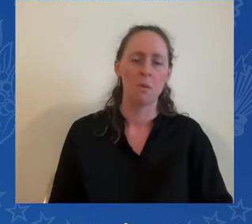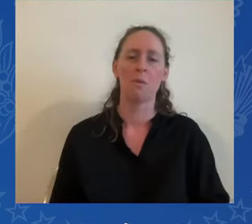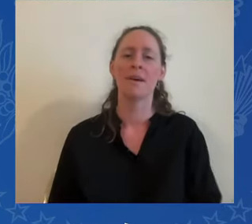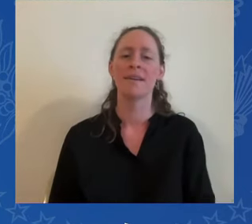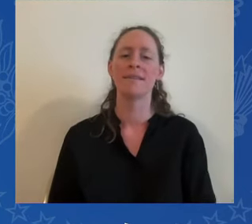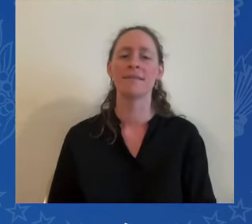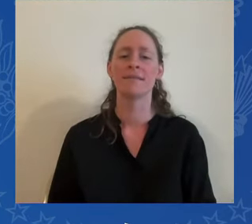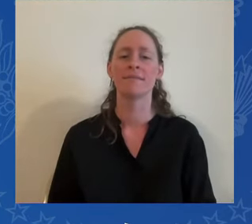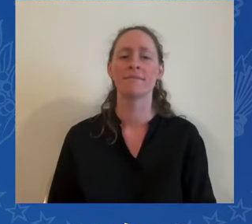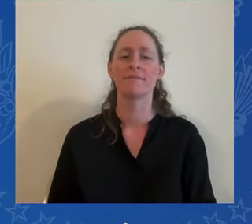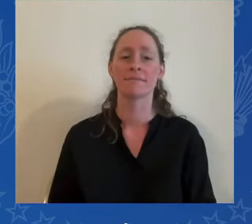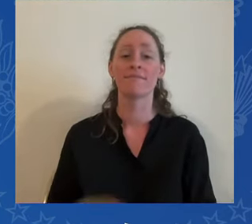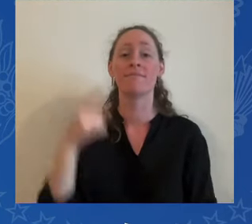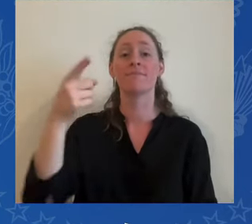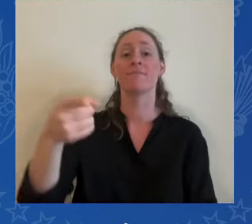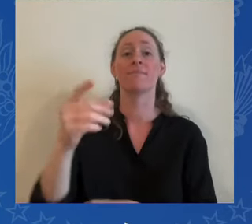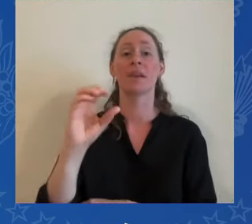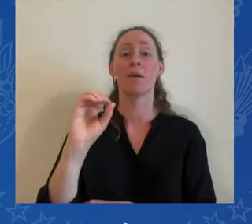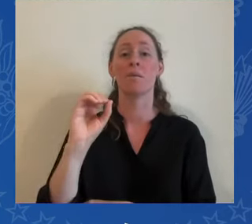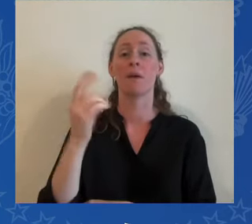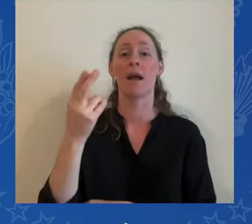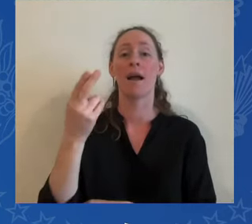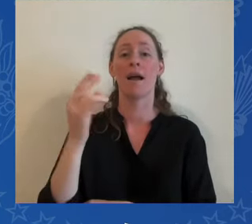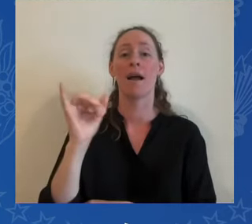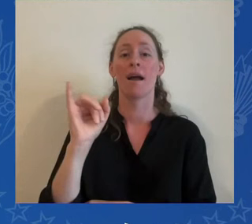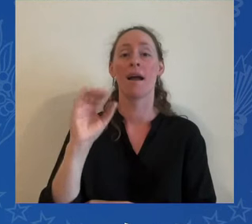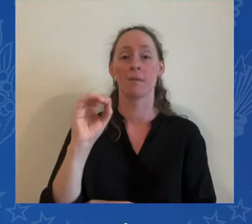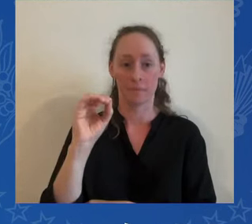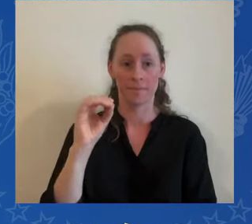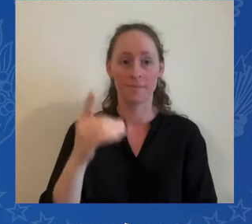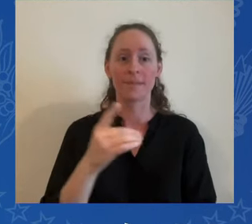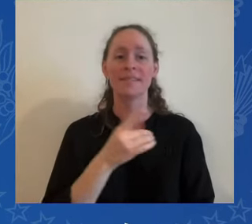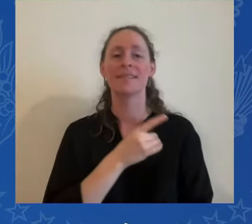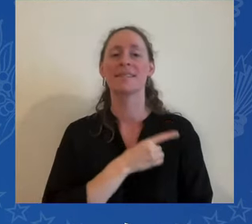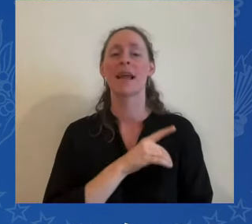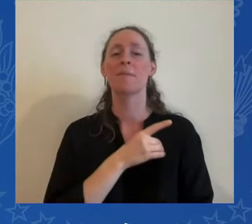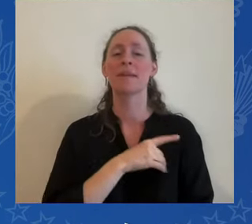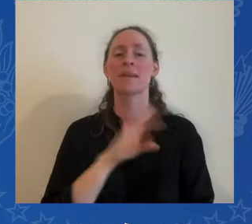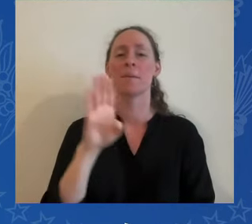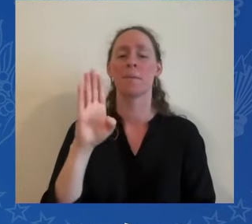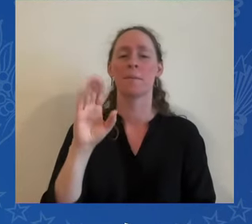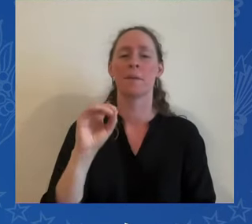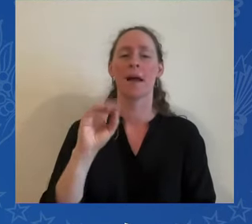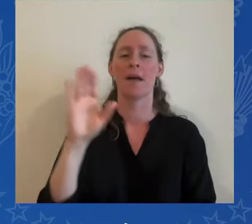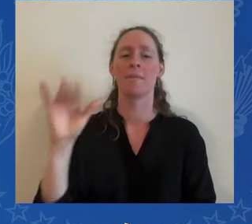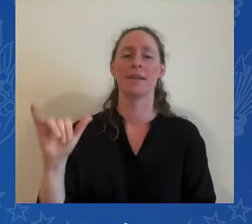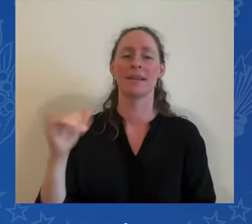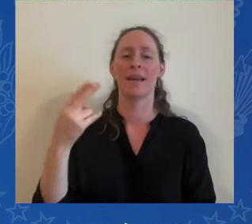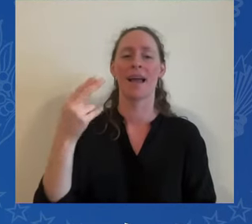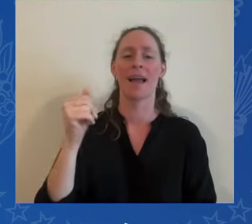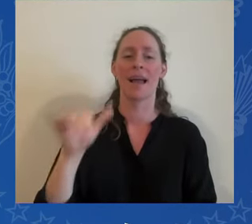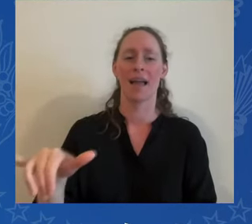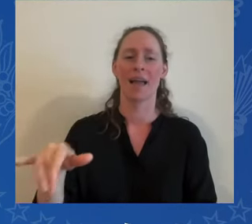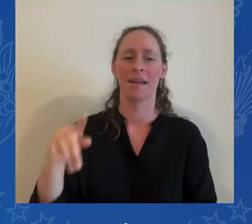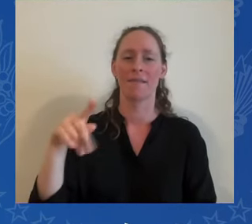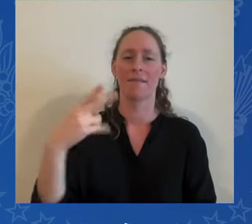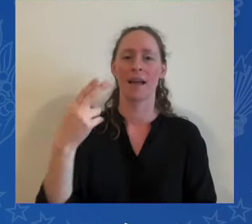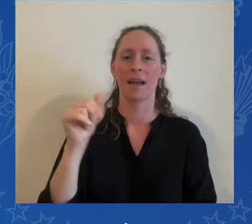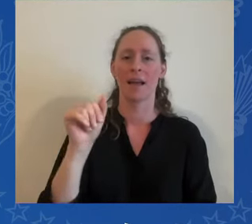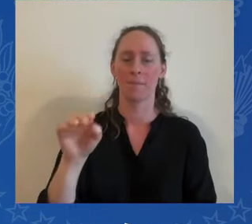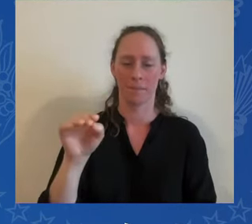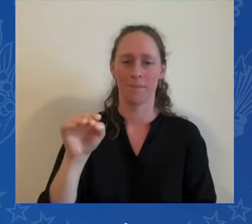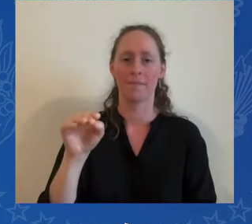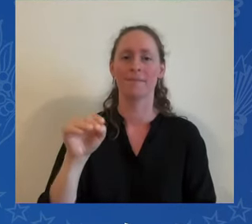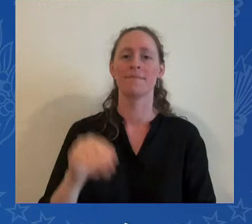Pham, a 28-degree November day, a woman called in a crisis hotline she called to, from